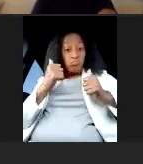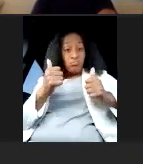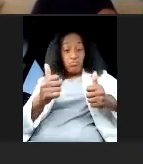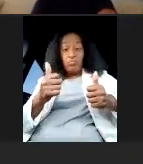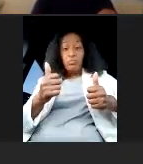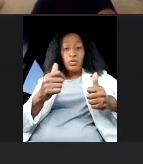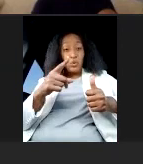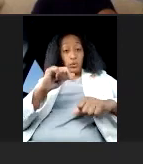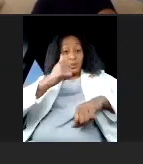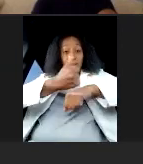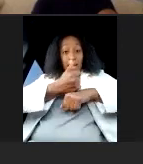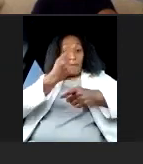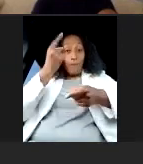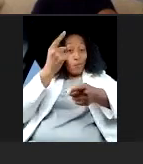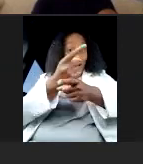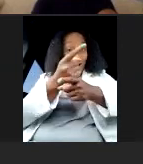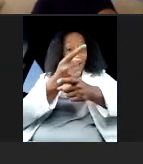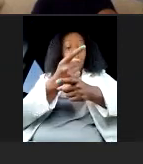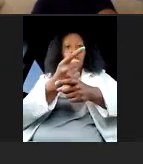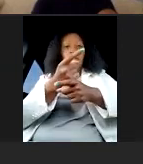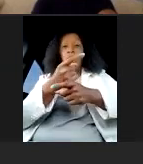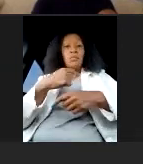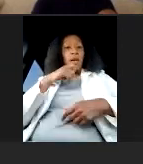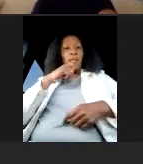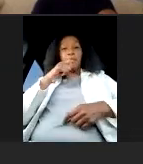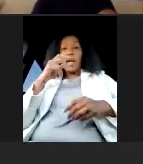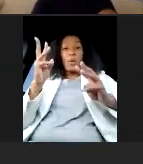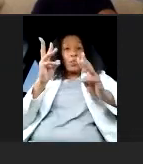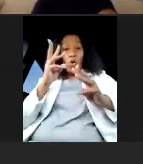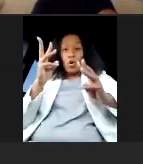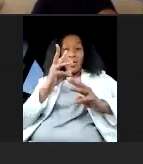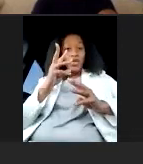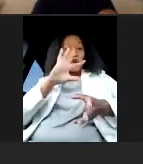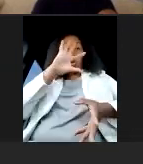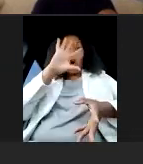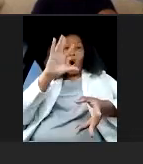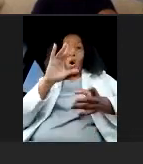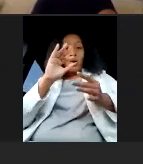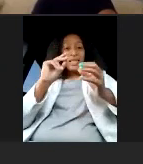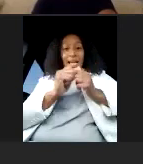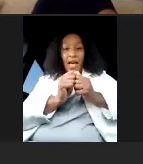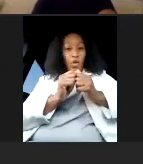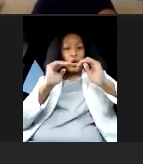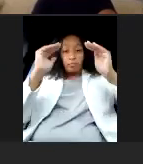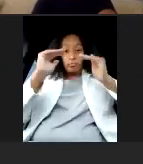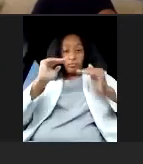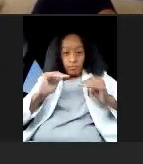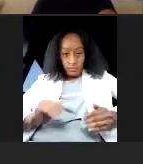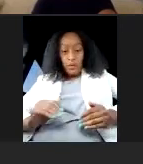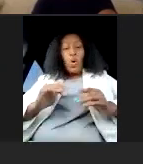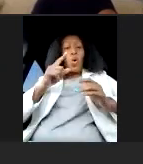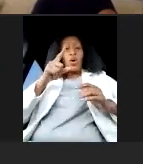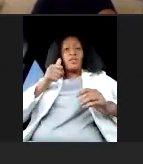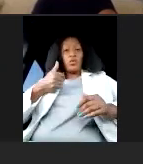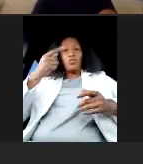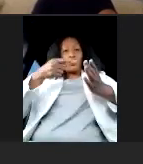up appropriately, I don't have a problem whether you do it all in one or break it down into parts. What's important to me is that